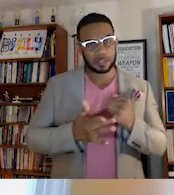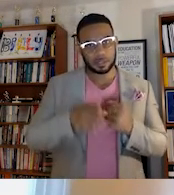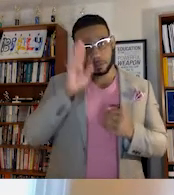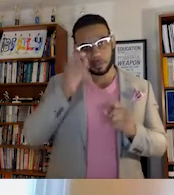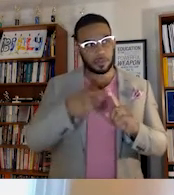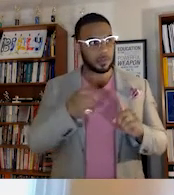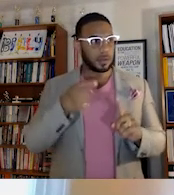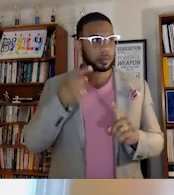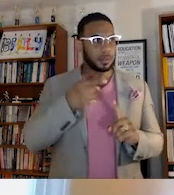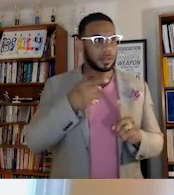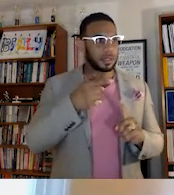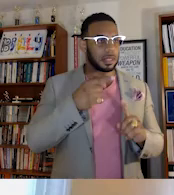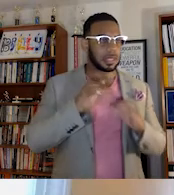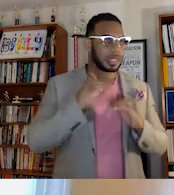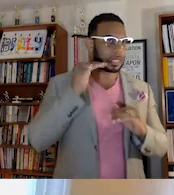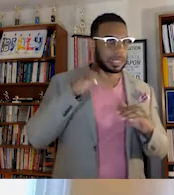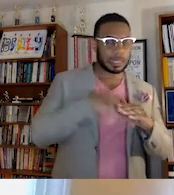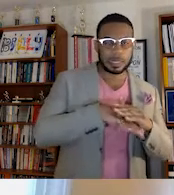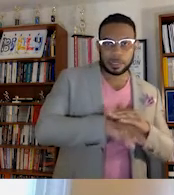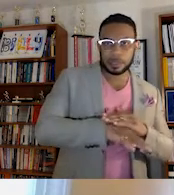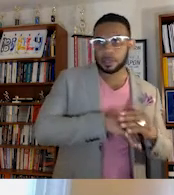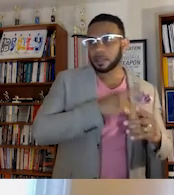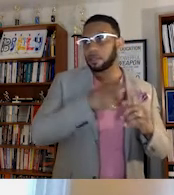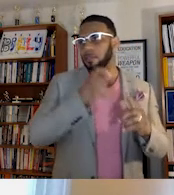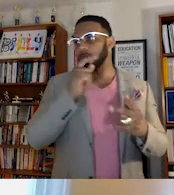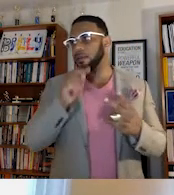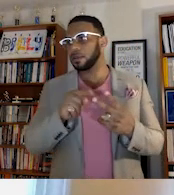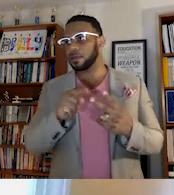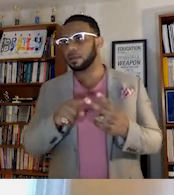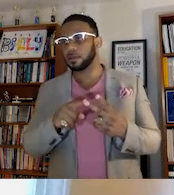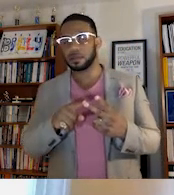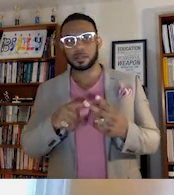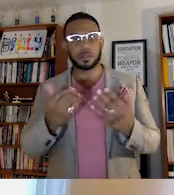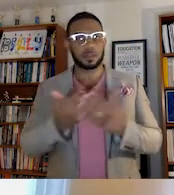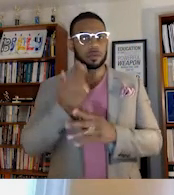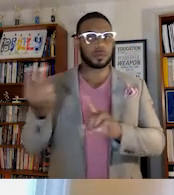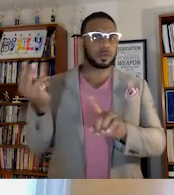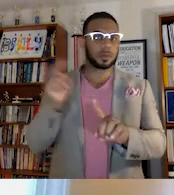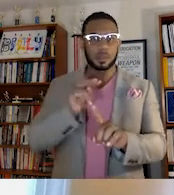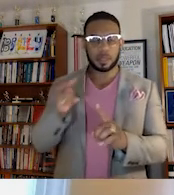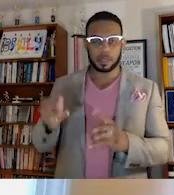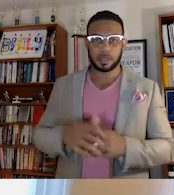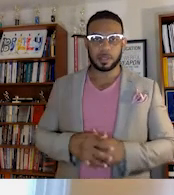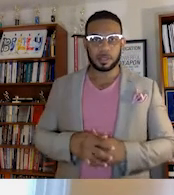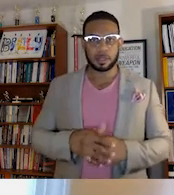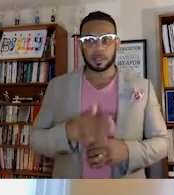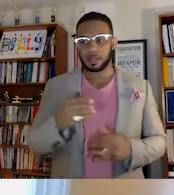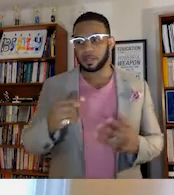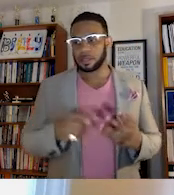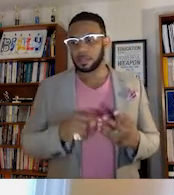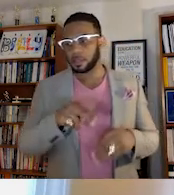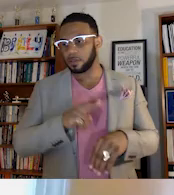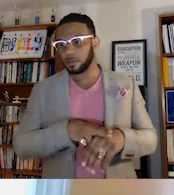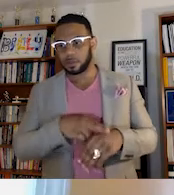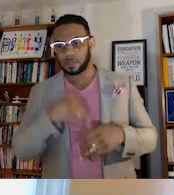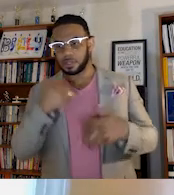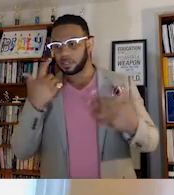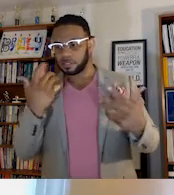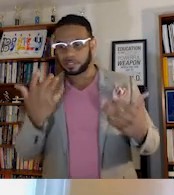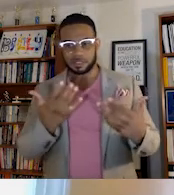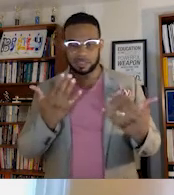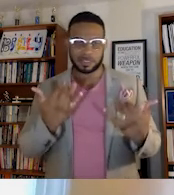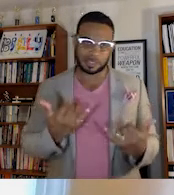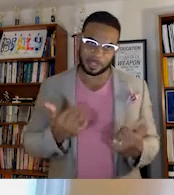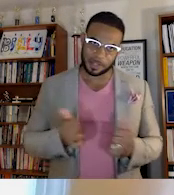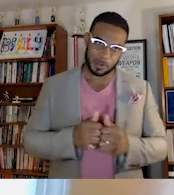know, from accessibility, from new perspectives. You know, and of course, just